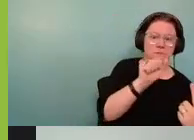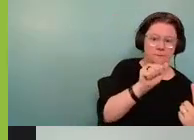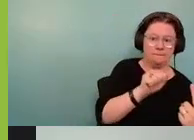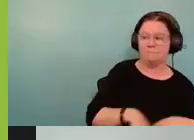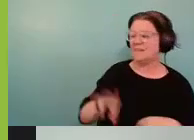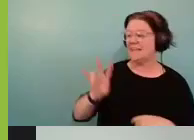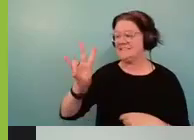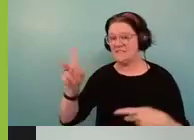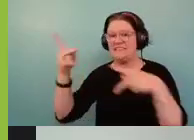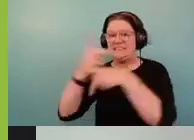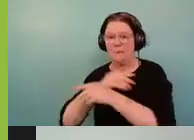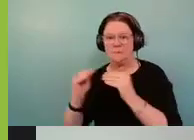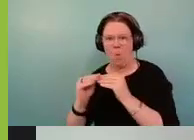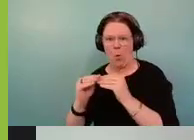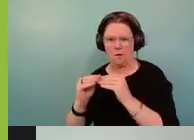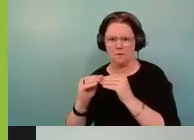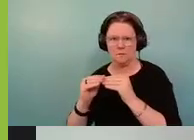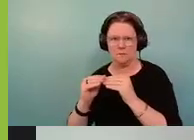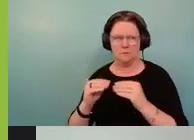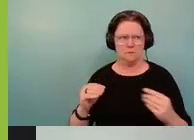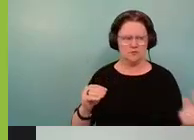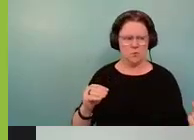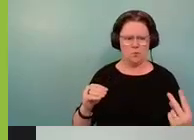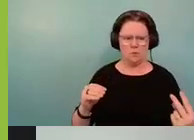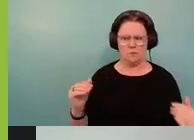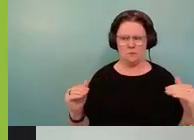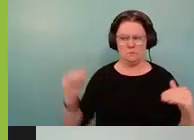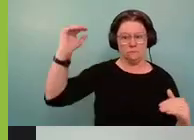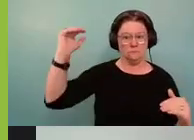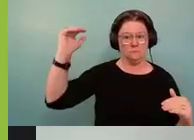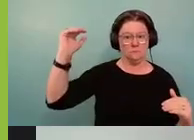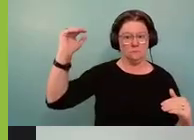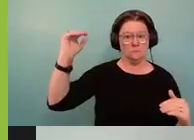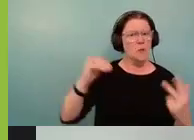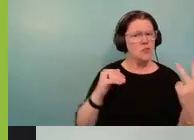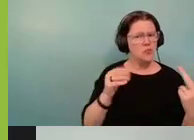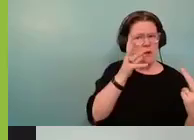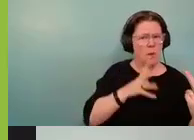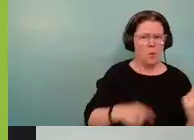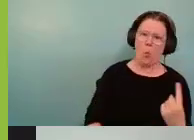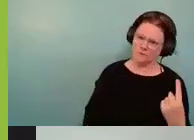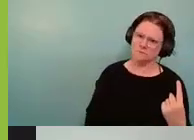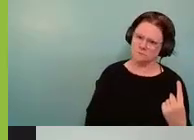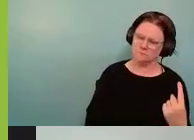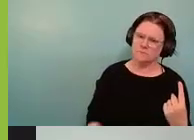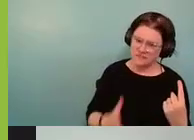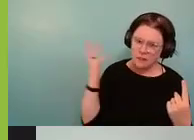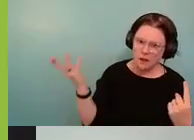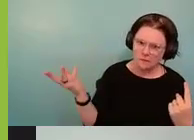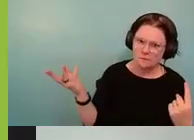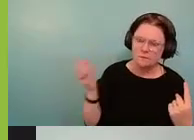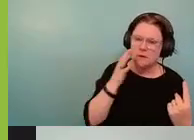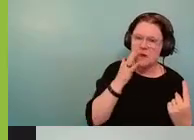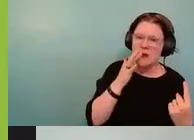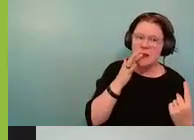7 times greater, then that's pretty large because 1 in 3 is large. If you add 7 times